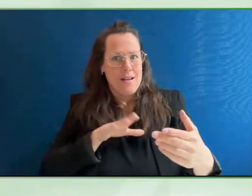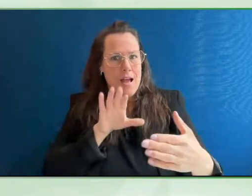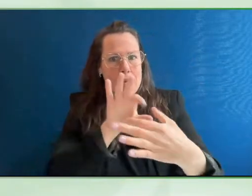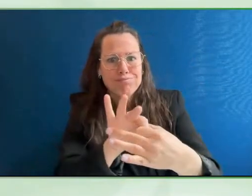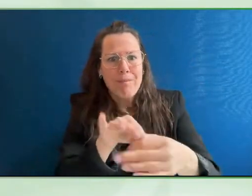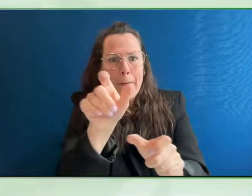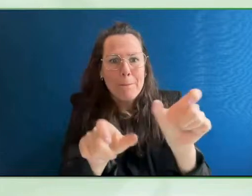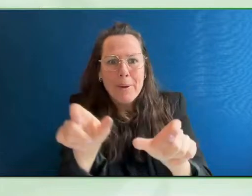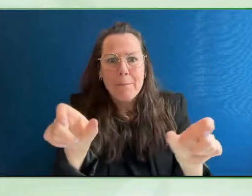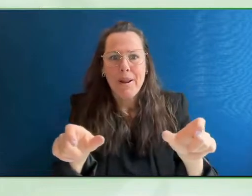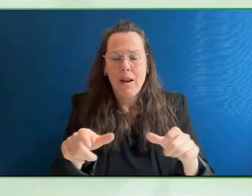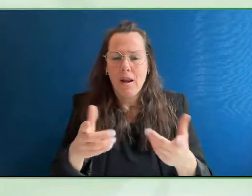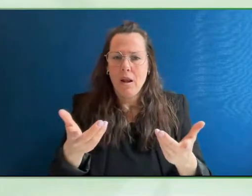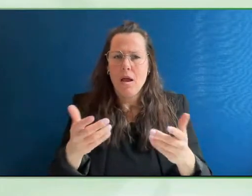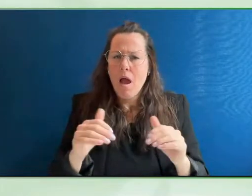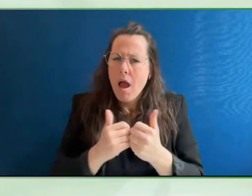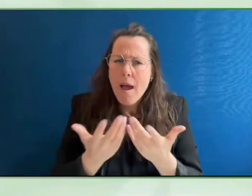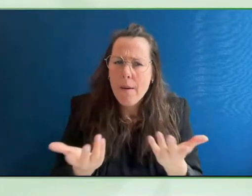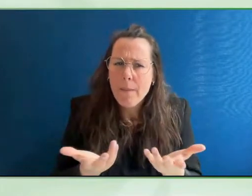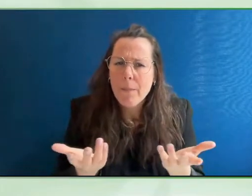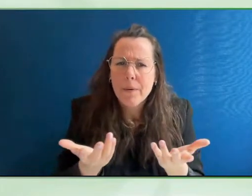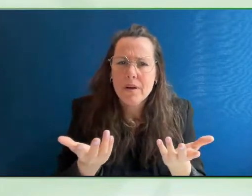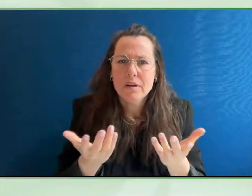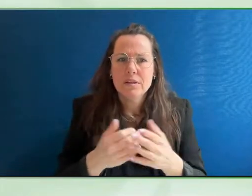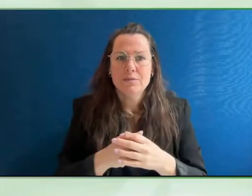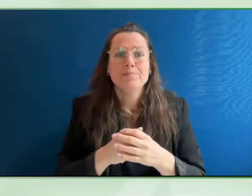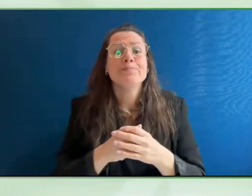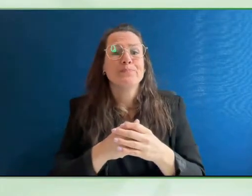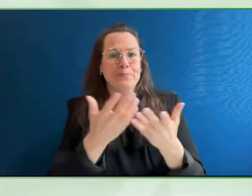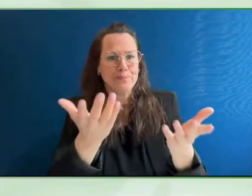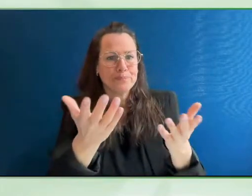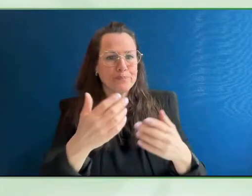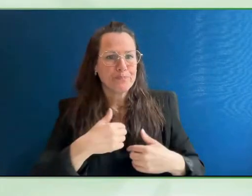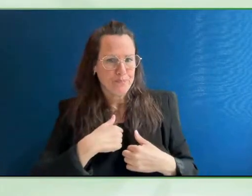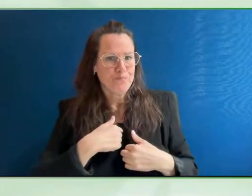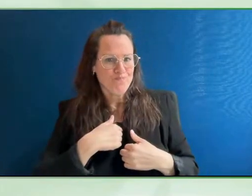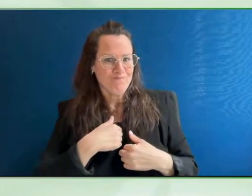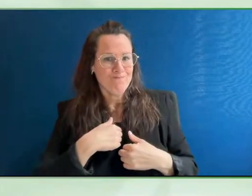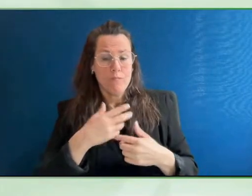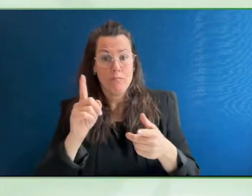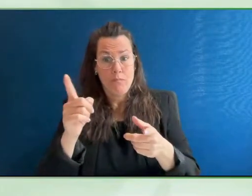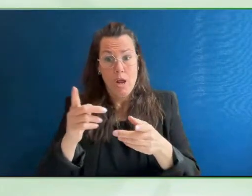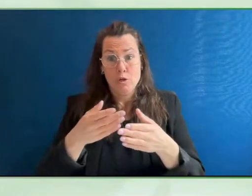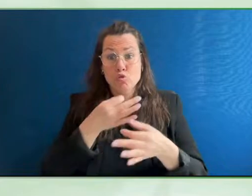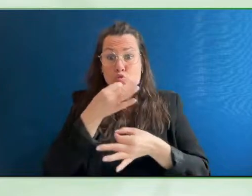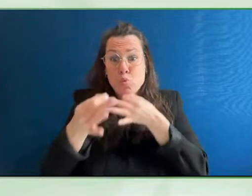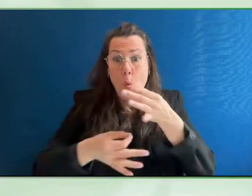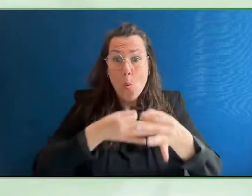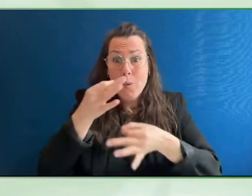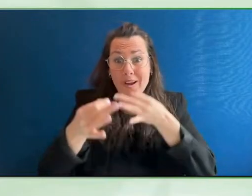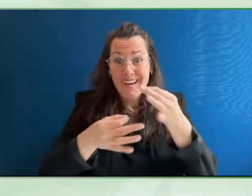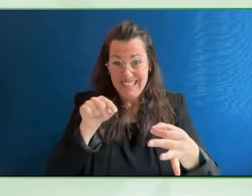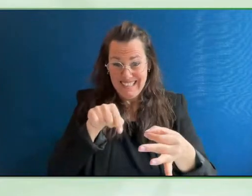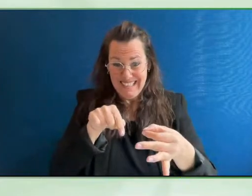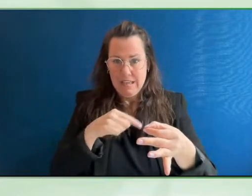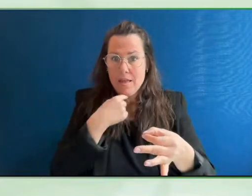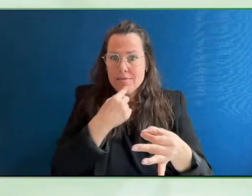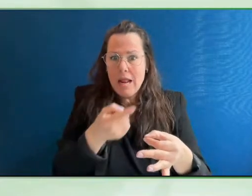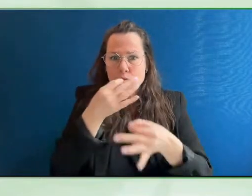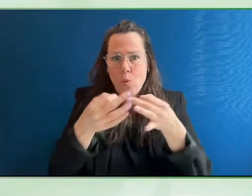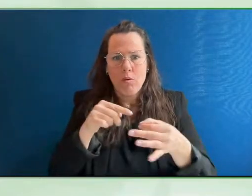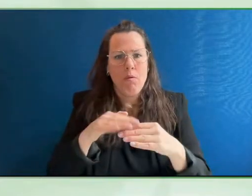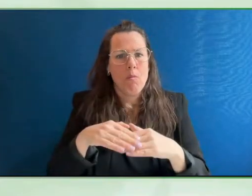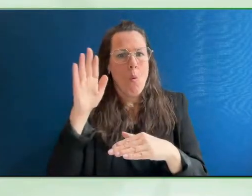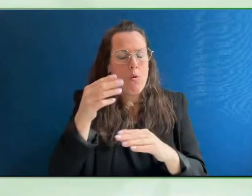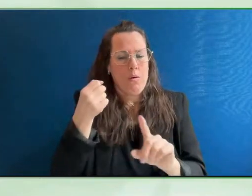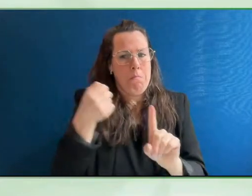So creativity and storytelling is critical for you to have the impact that you want, to move your employees, to move your community towards